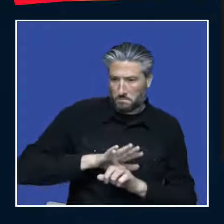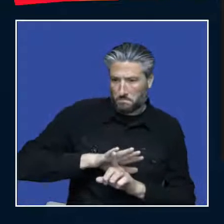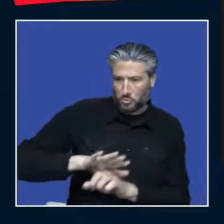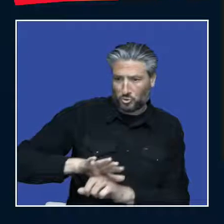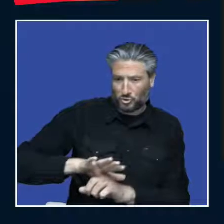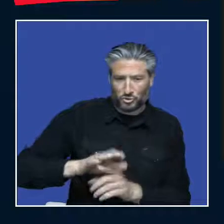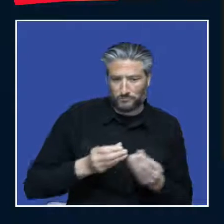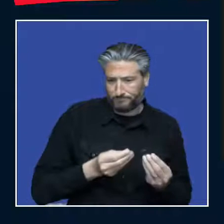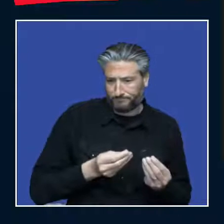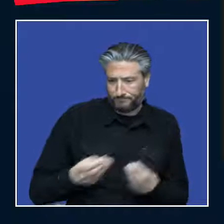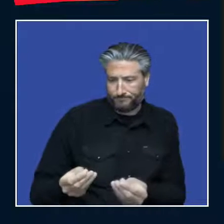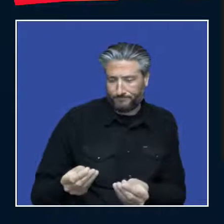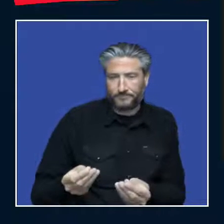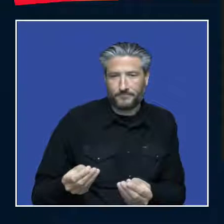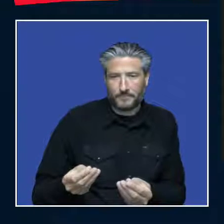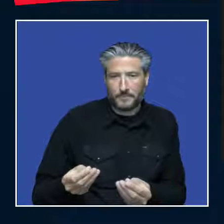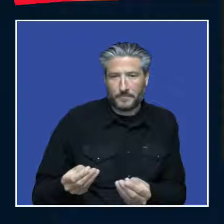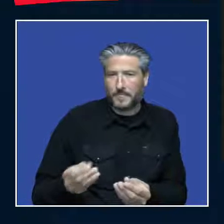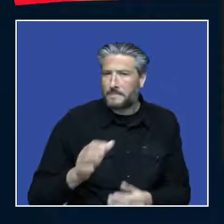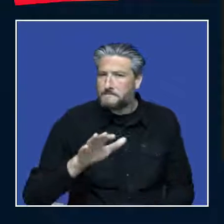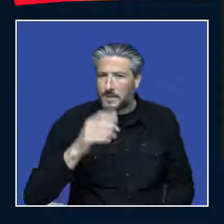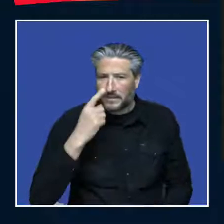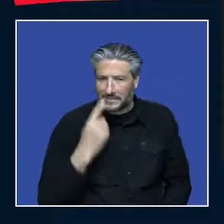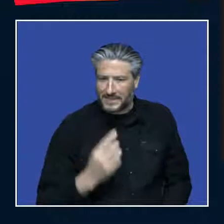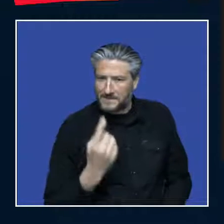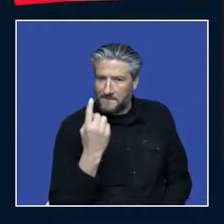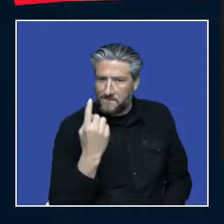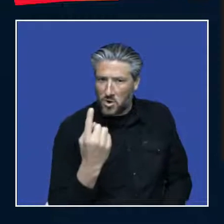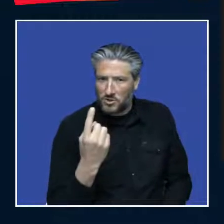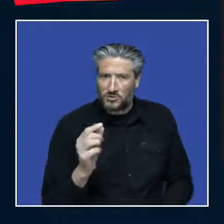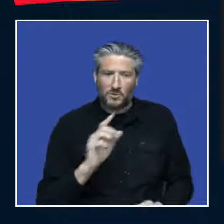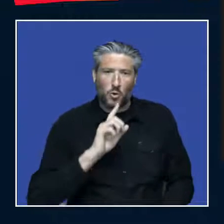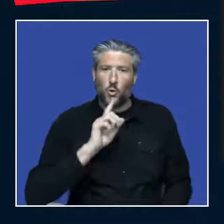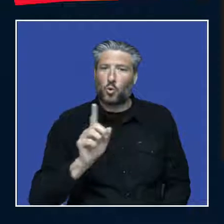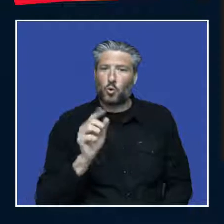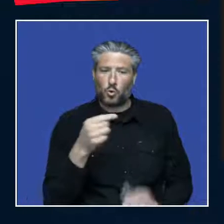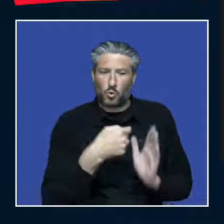first. And that's what I do with the docker login command.